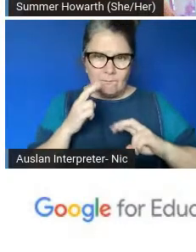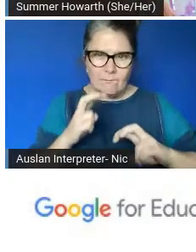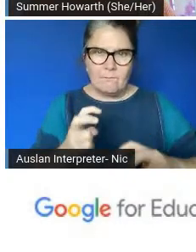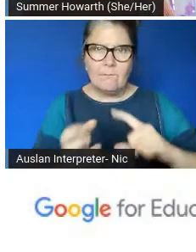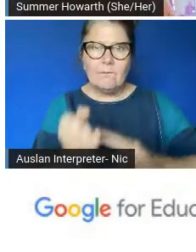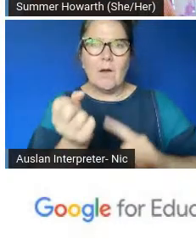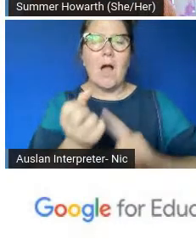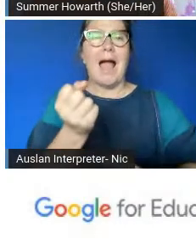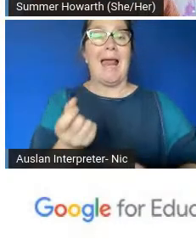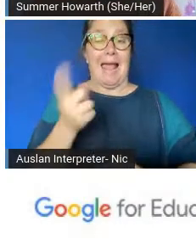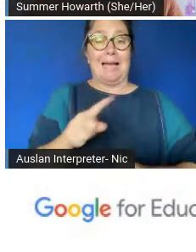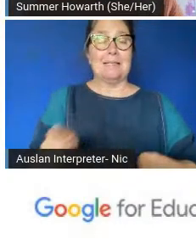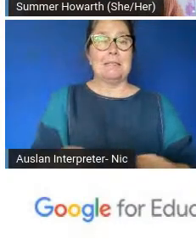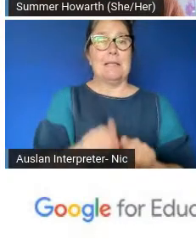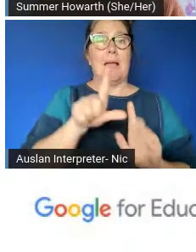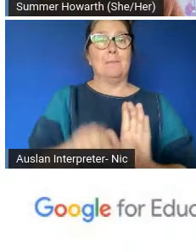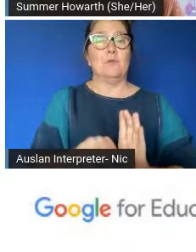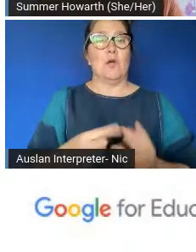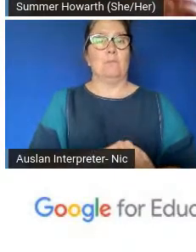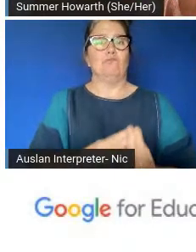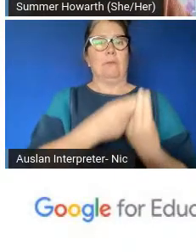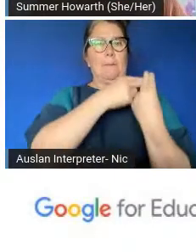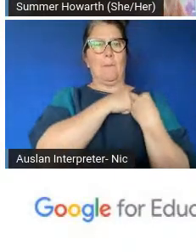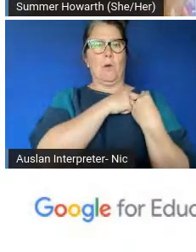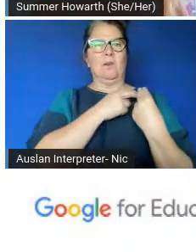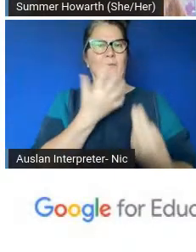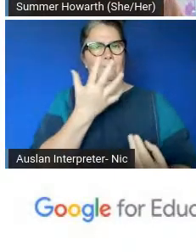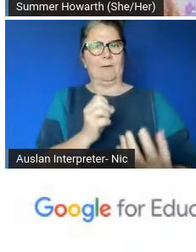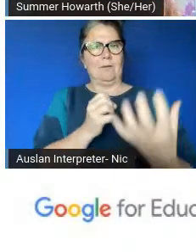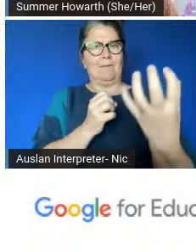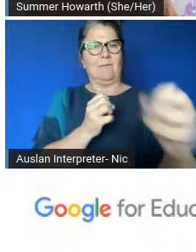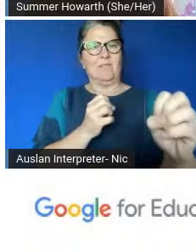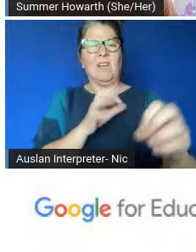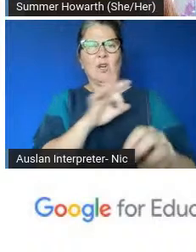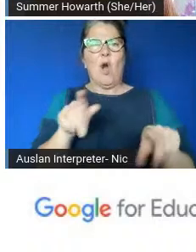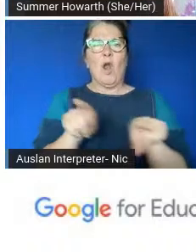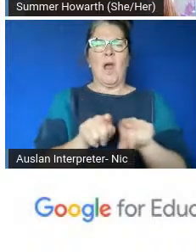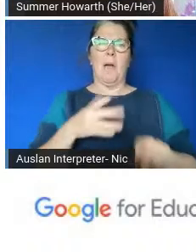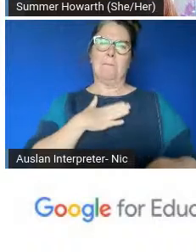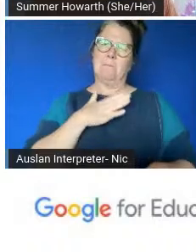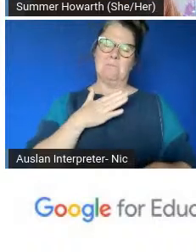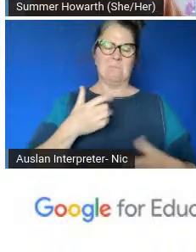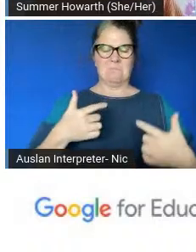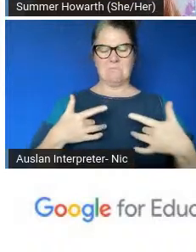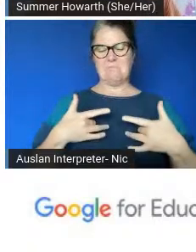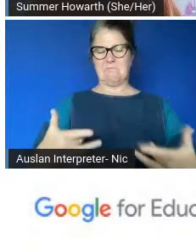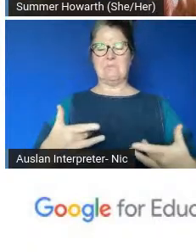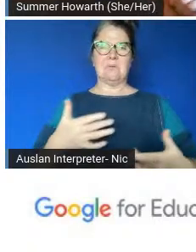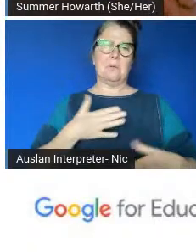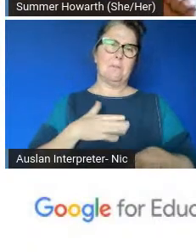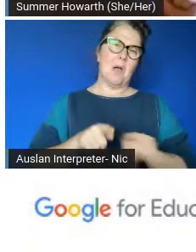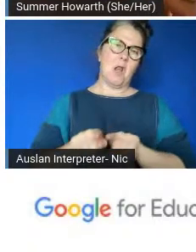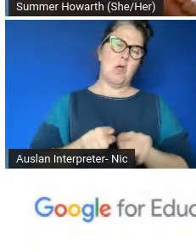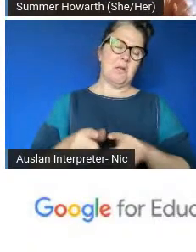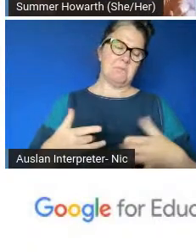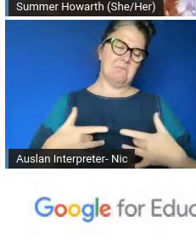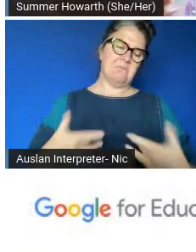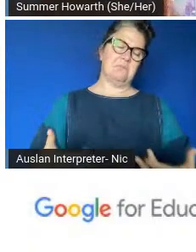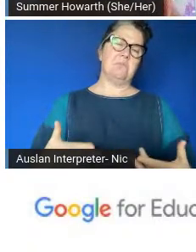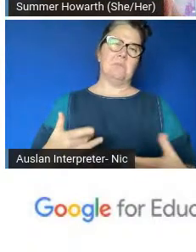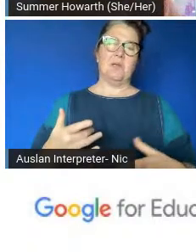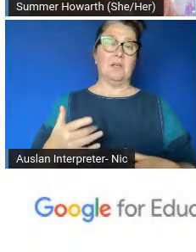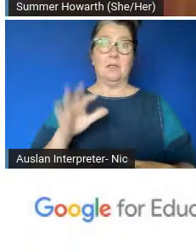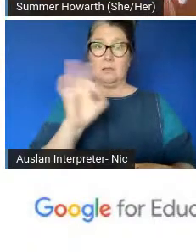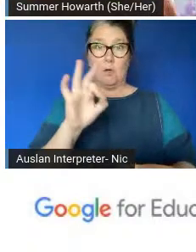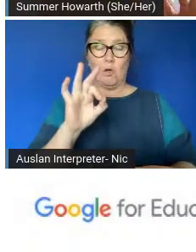shared accountability, that it's not just a case of my teacher is responsible for my learning or my success in I've put